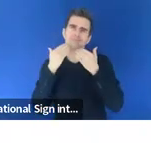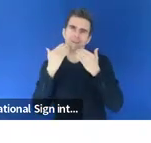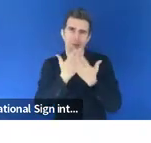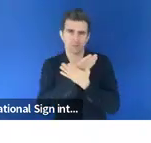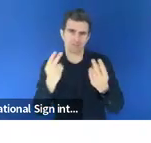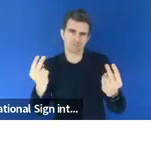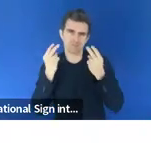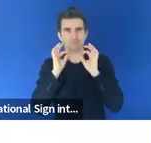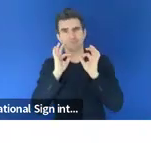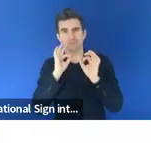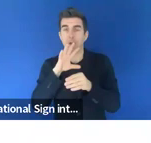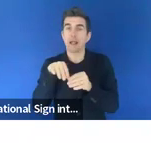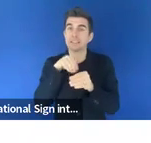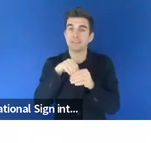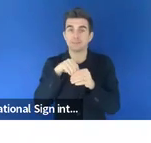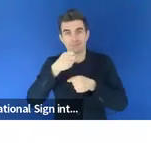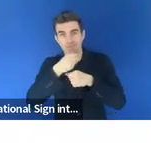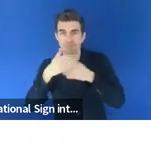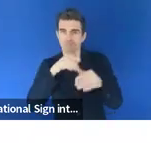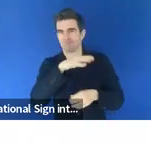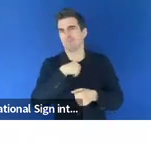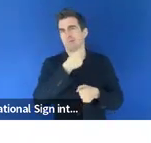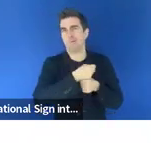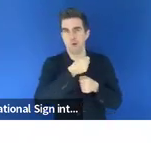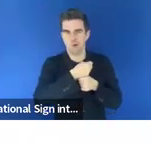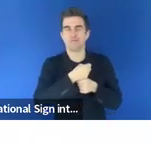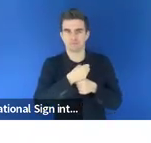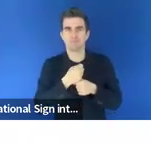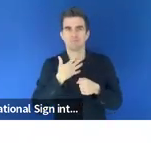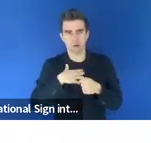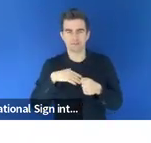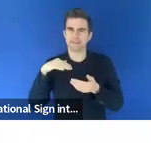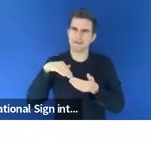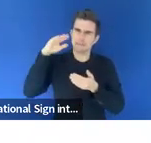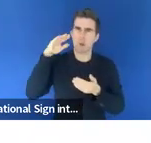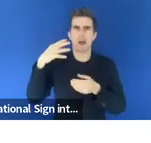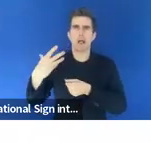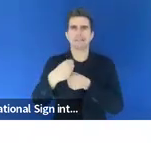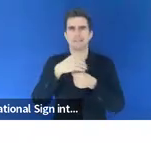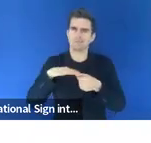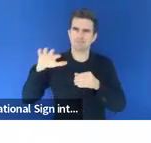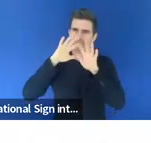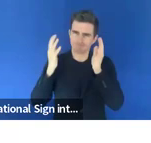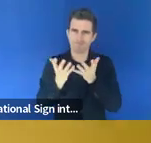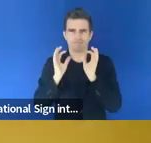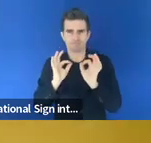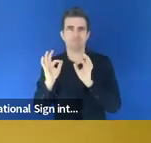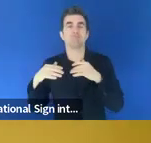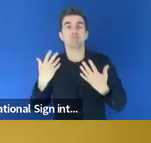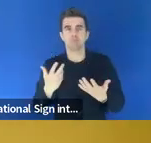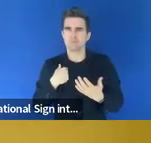to make a more inclusive world. And it is something that we tirelessly work towards and creates a lot